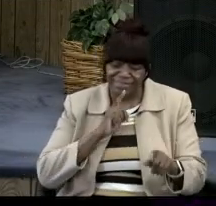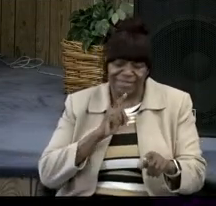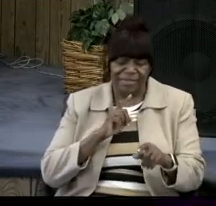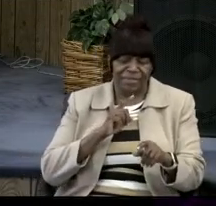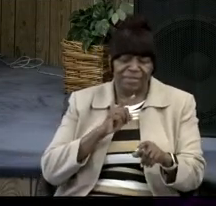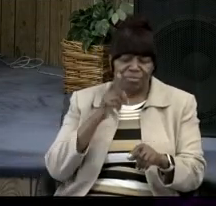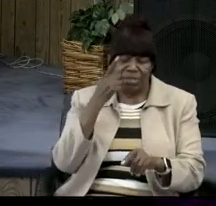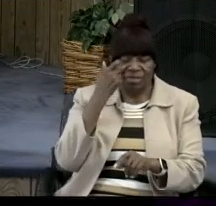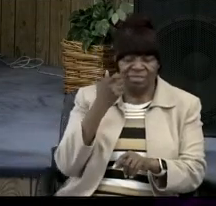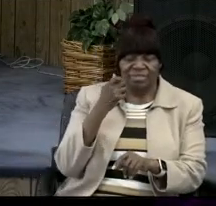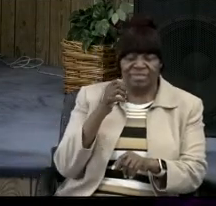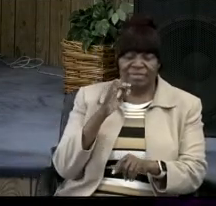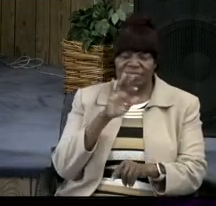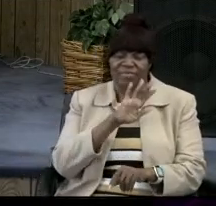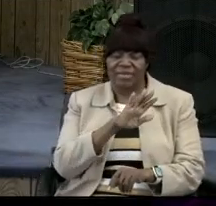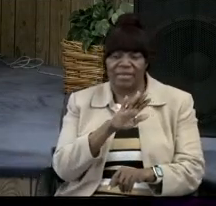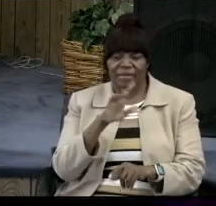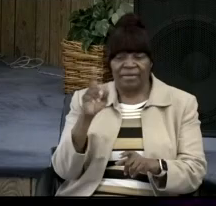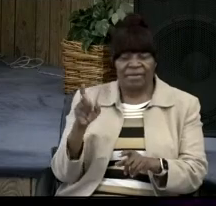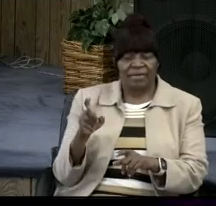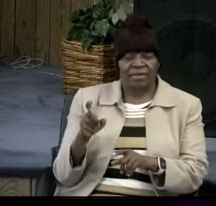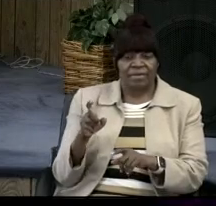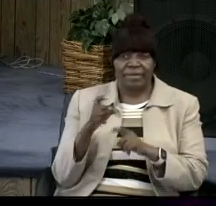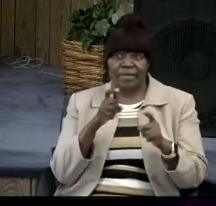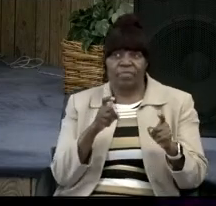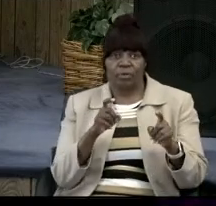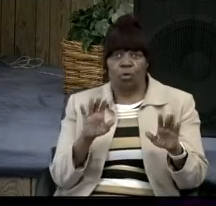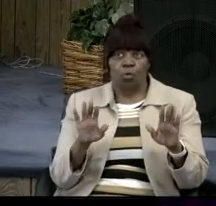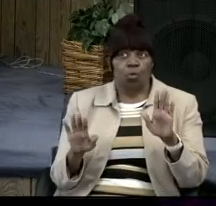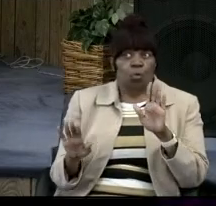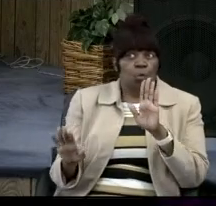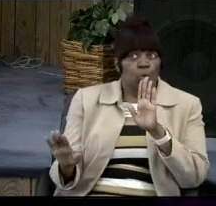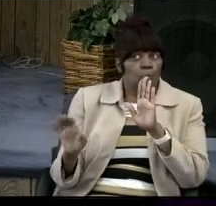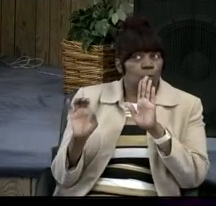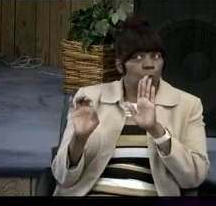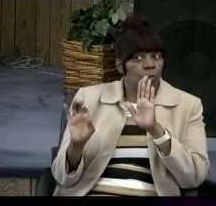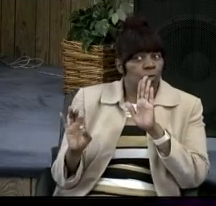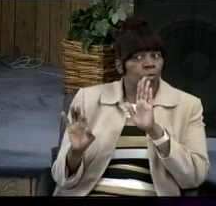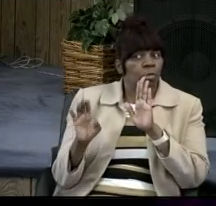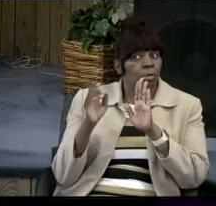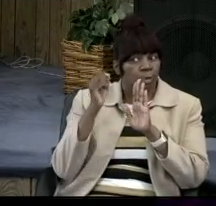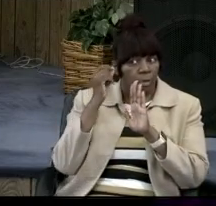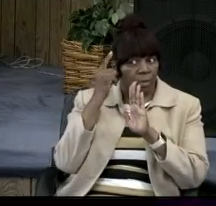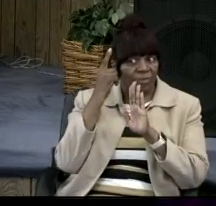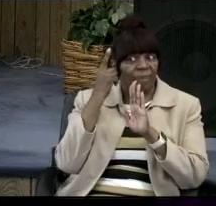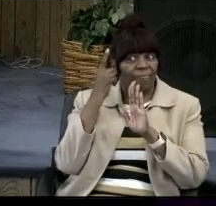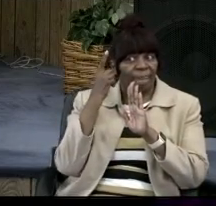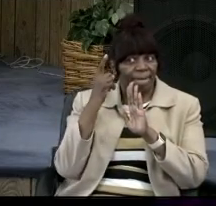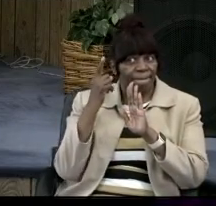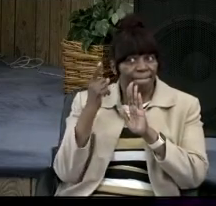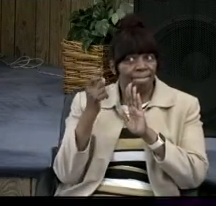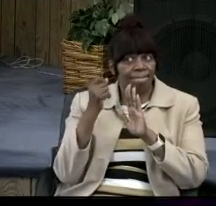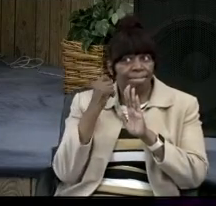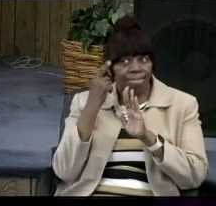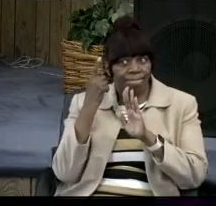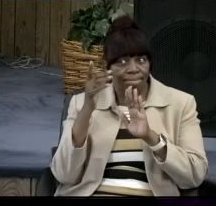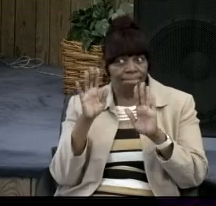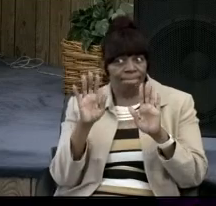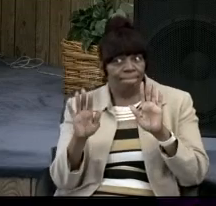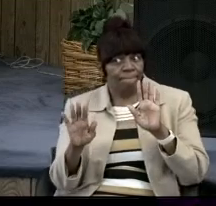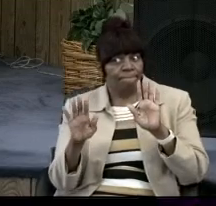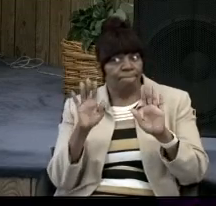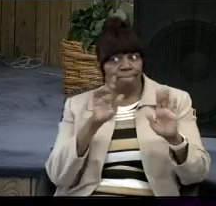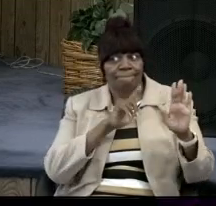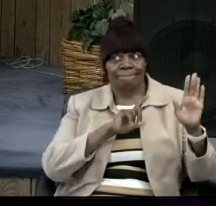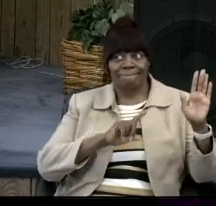of the gift, I'll overlook the darkness. Oh, it's getting tight up in here now. Oh, it's getting tight up in here now.